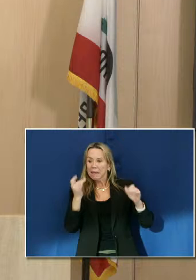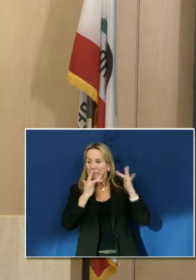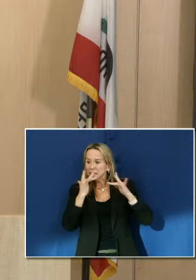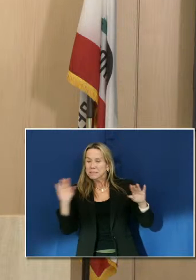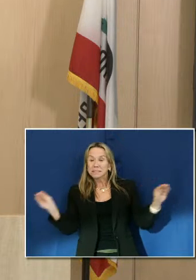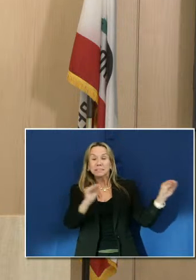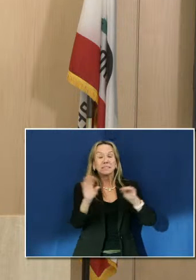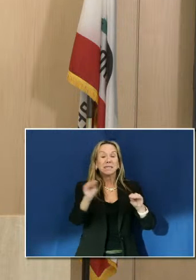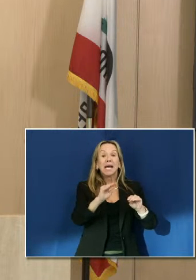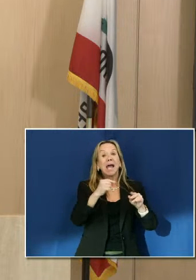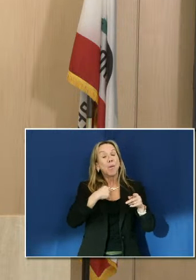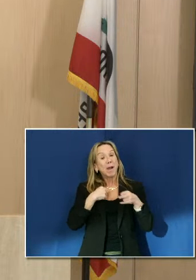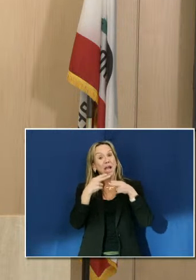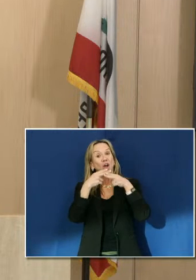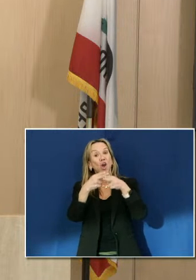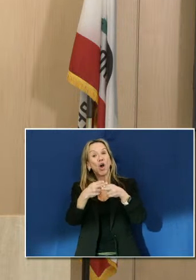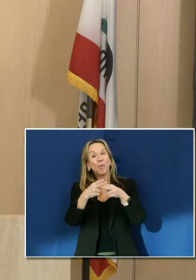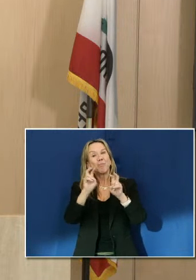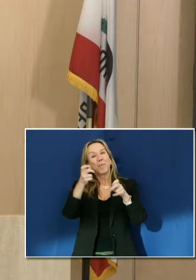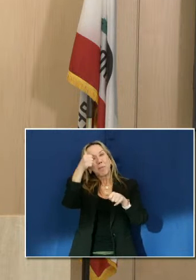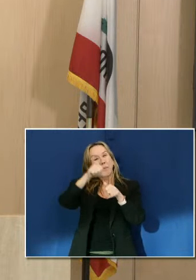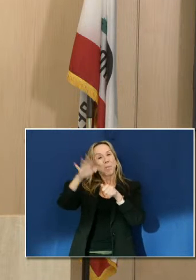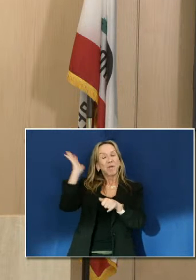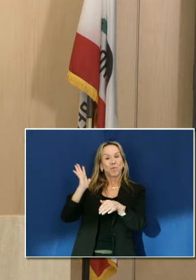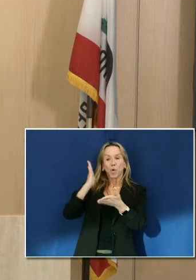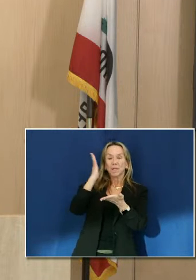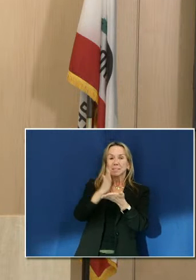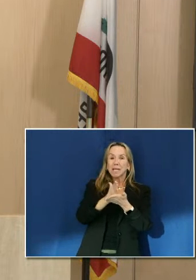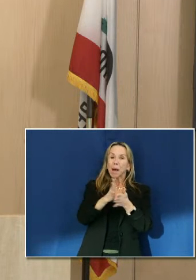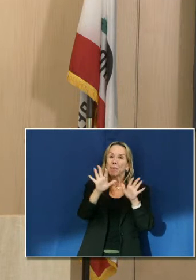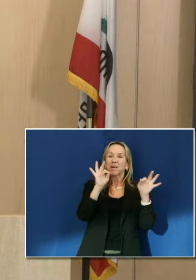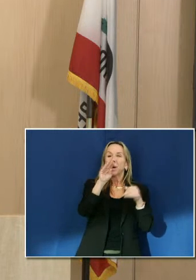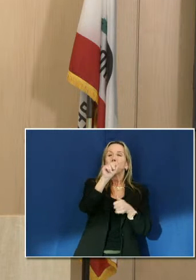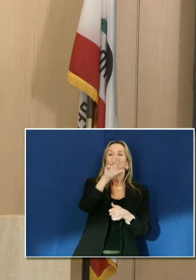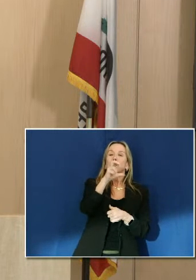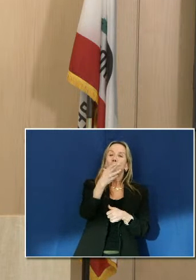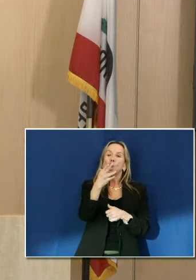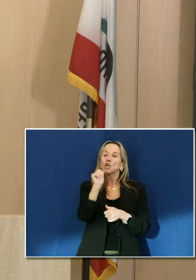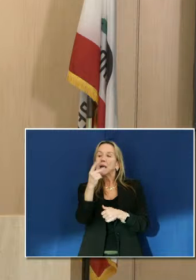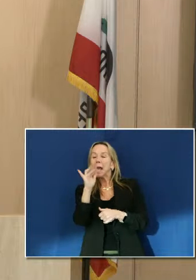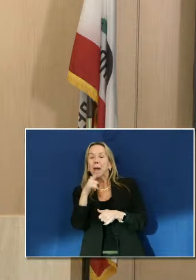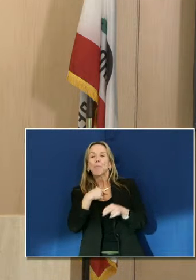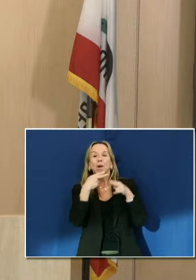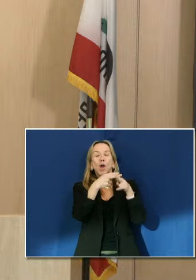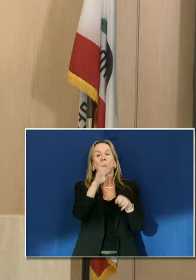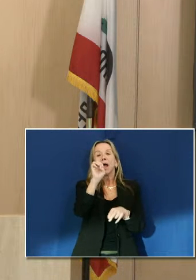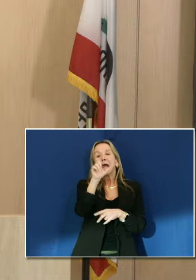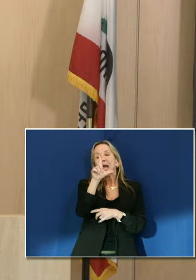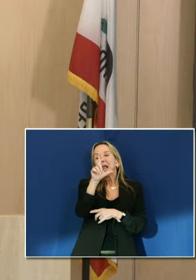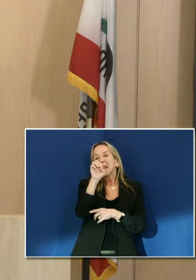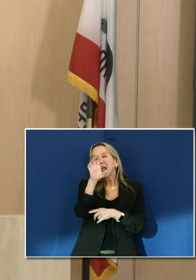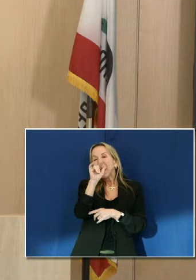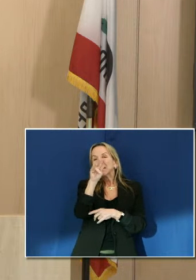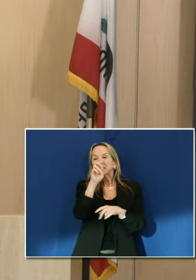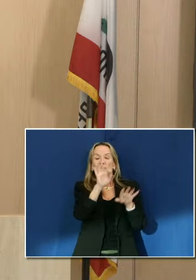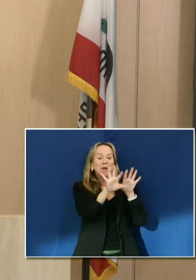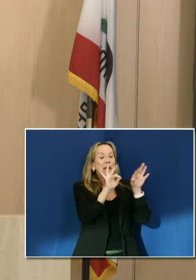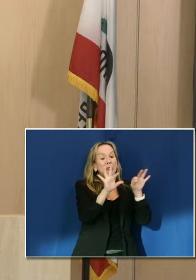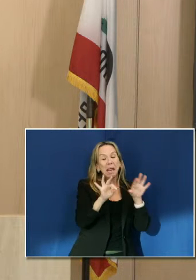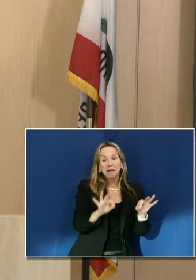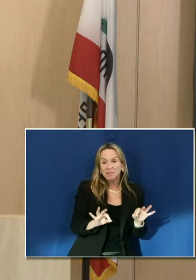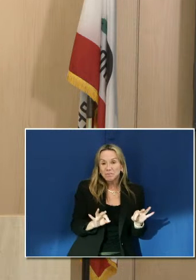elective procedures anymore. Elective procedures were those things back in March and April that people were putting off because we